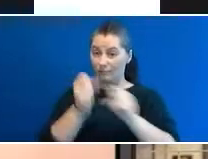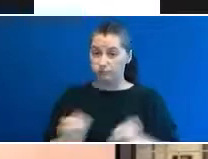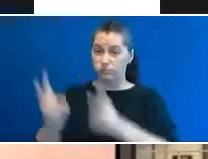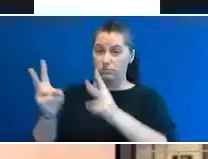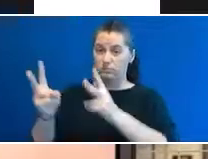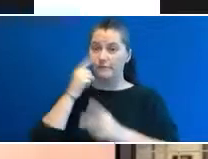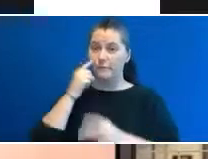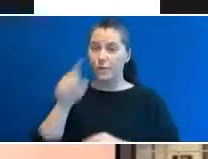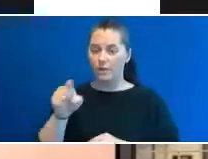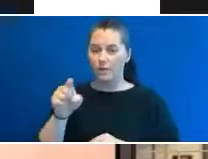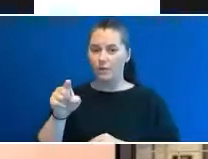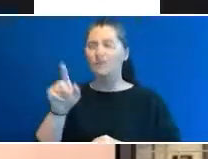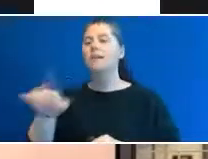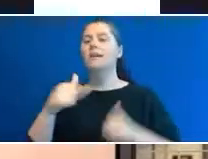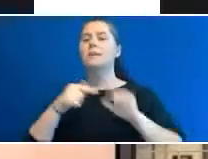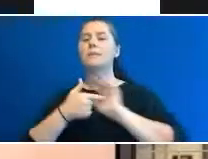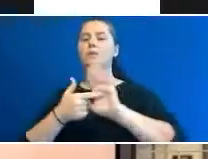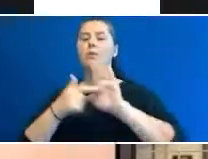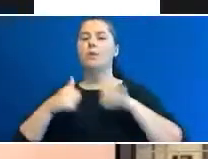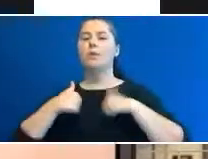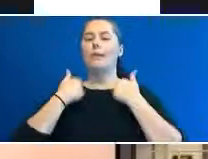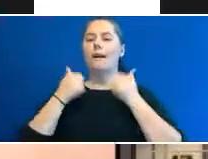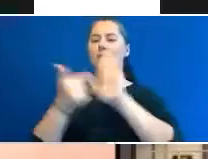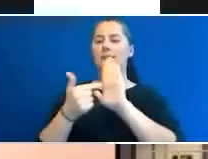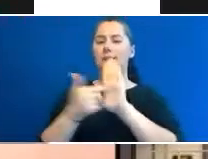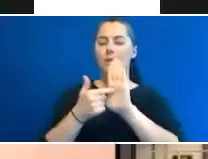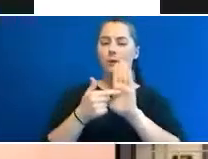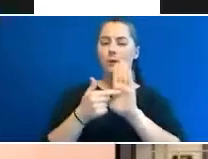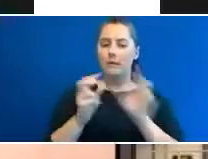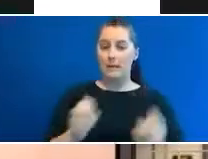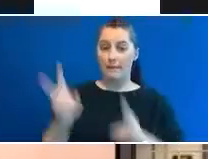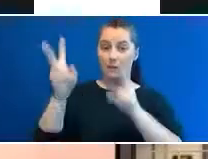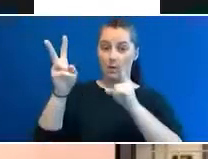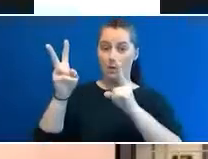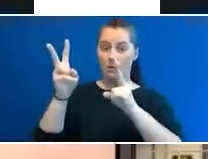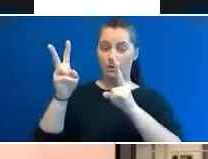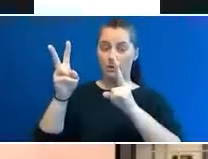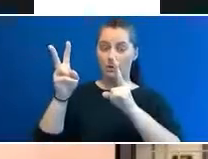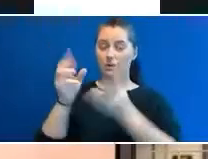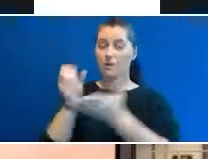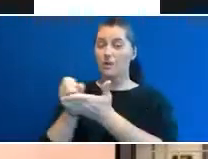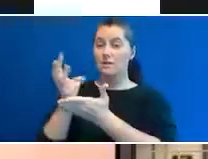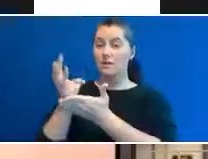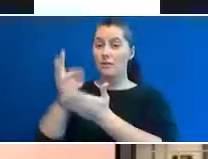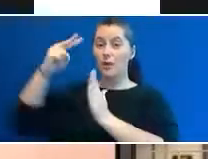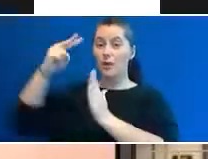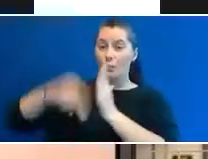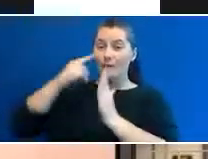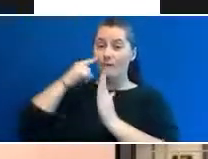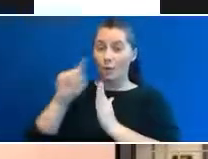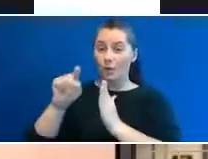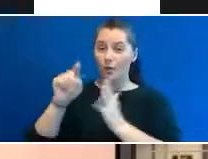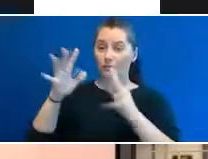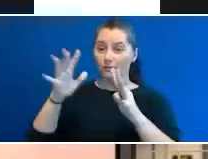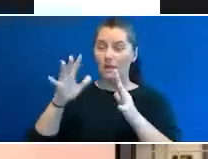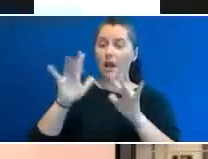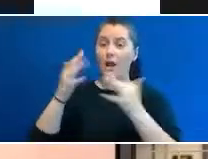I'll show you a live example here. We upload our invoice, the software reads the invoice for you and inputs the data over here